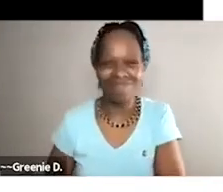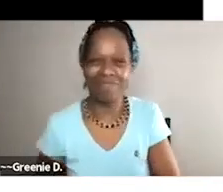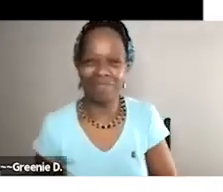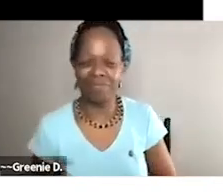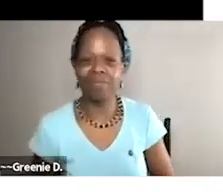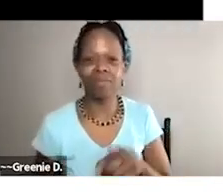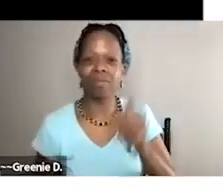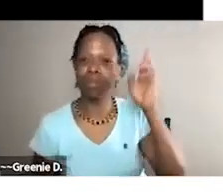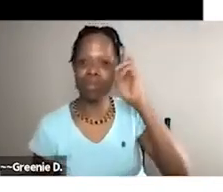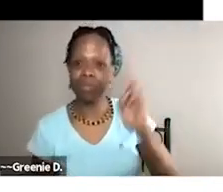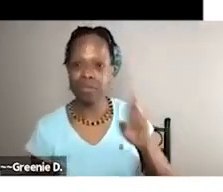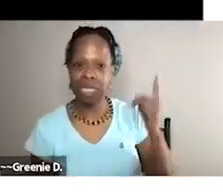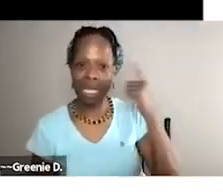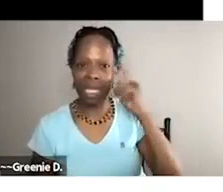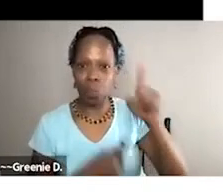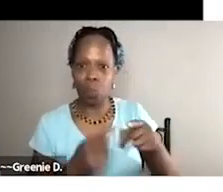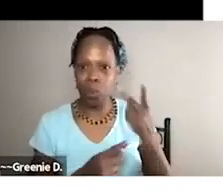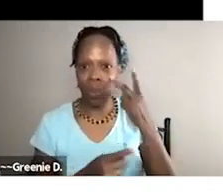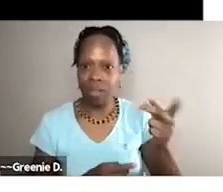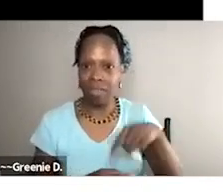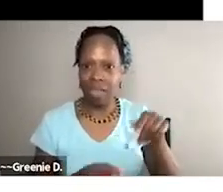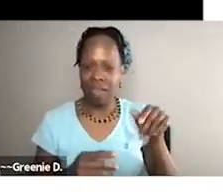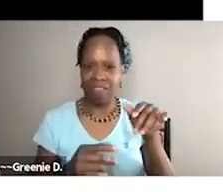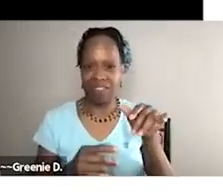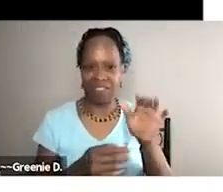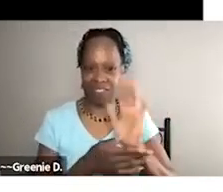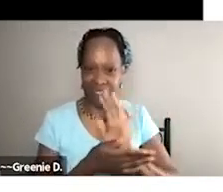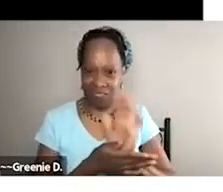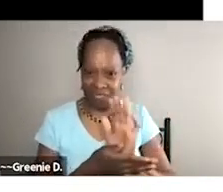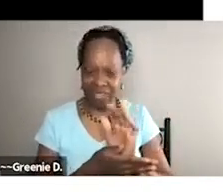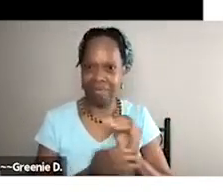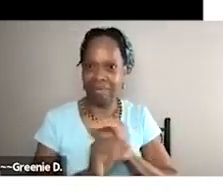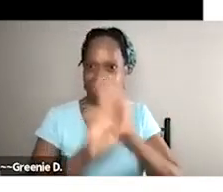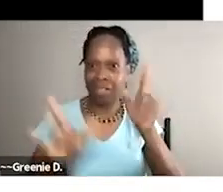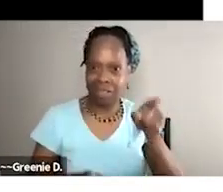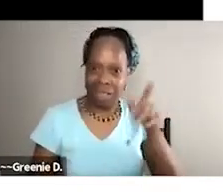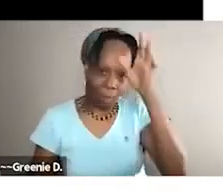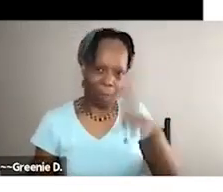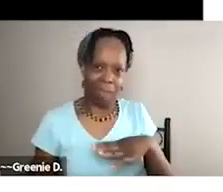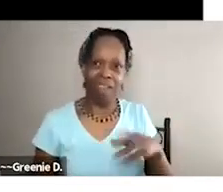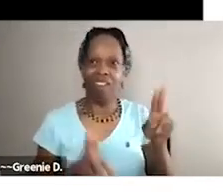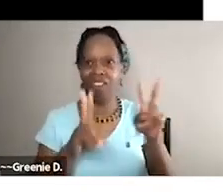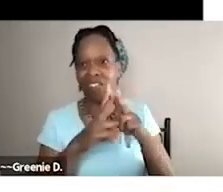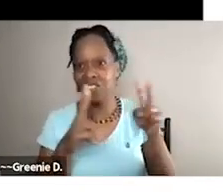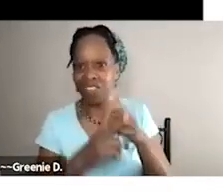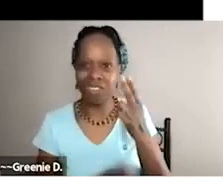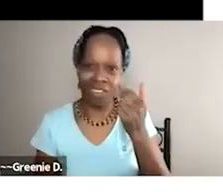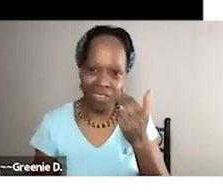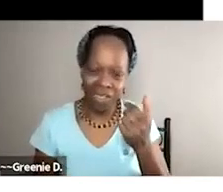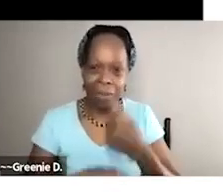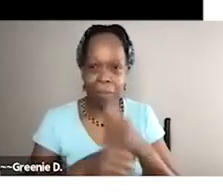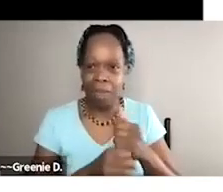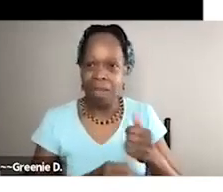No, I think when you sort of look at that video, while obviously Zach brings so much comedy and lightheartedness to that, the fact that it really takes